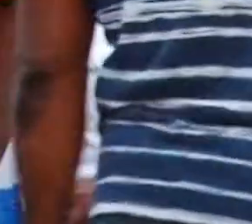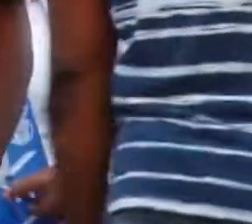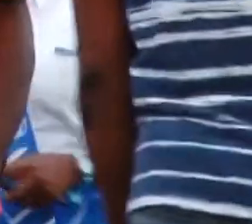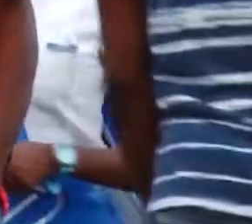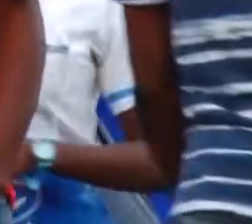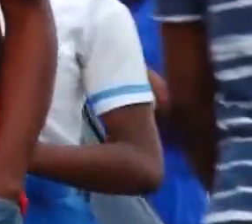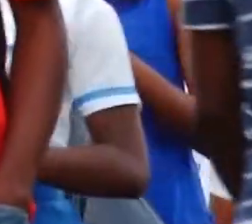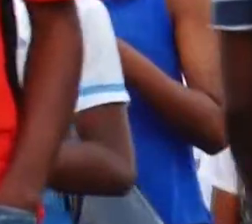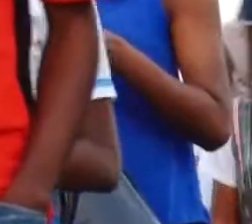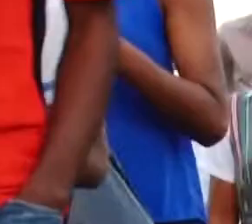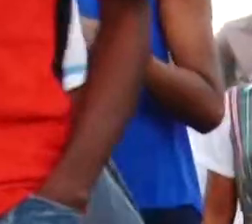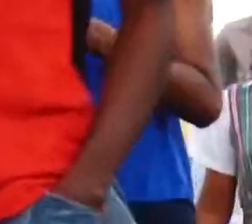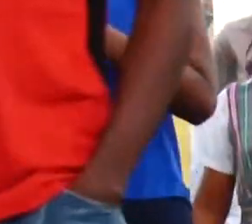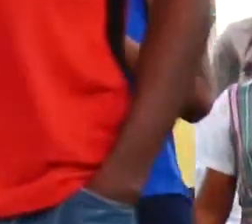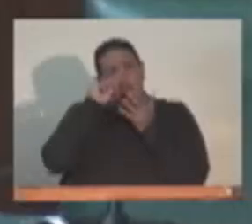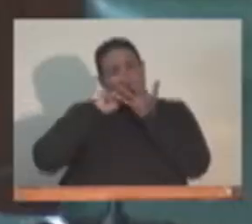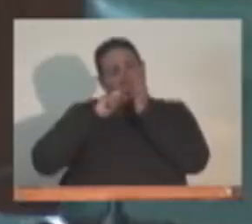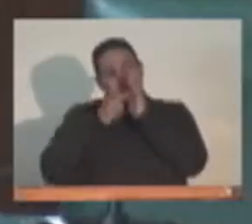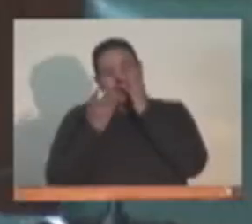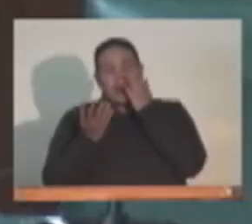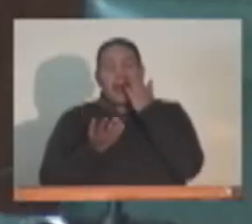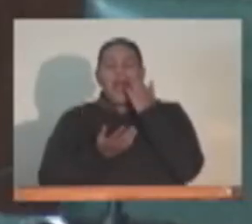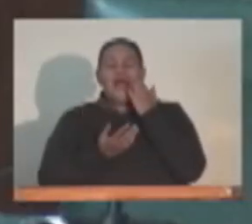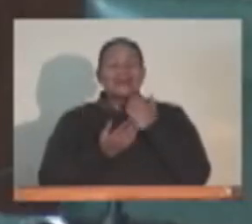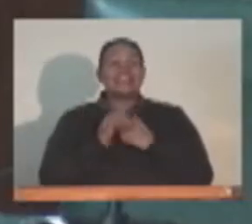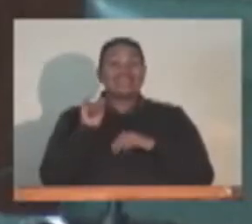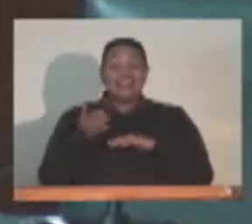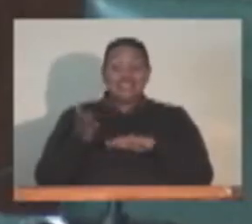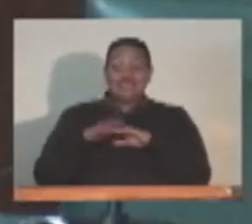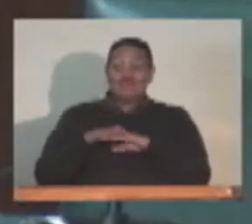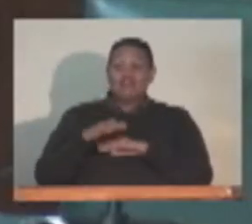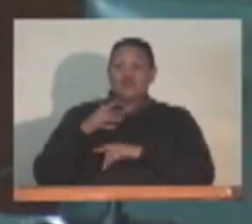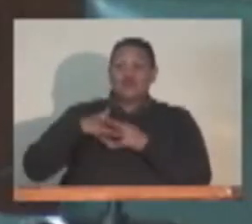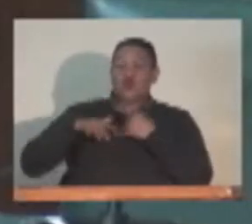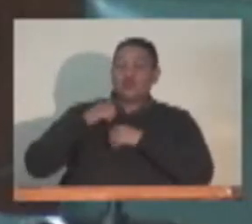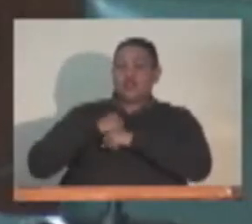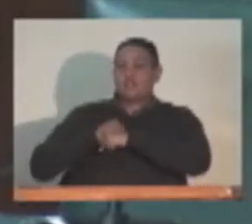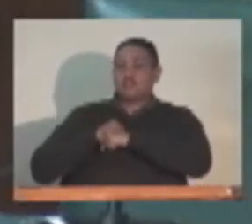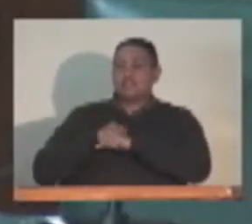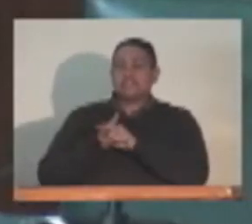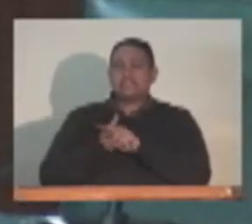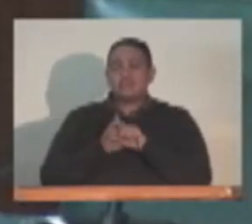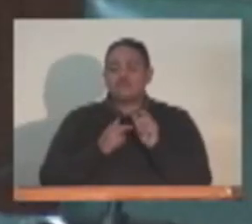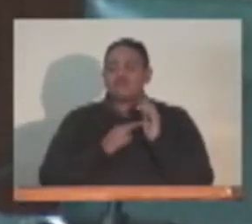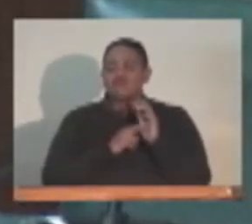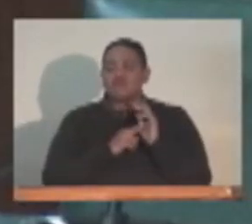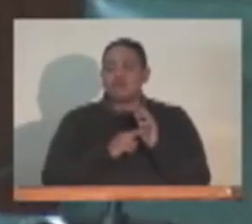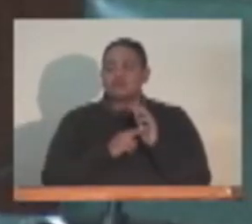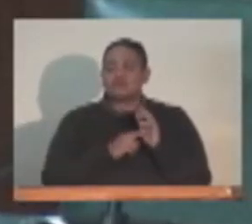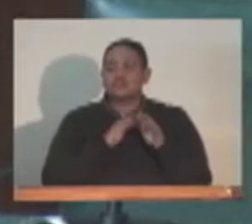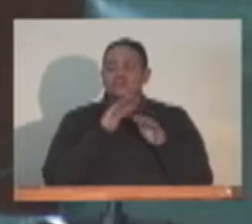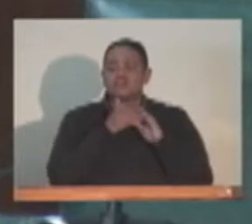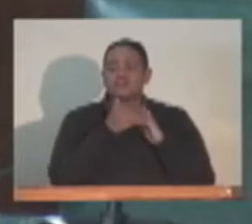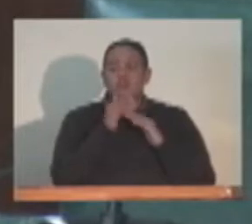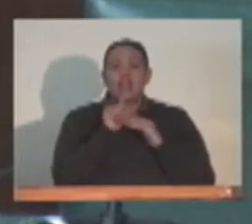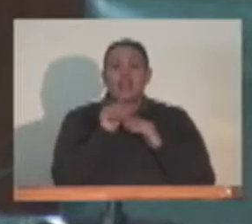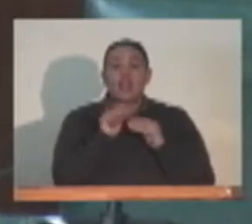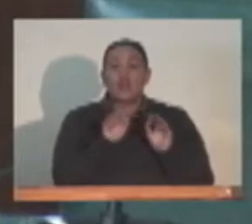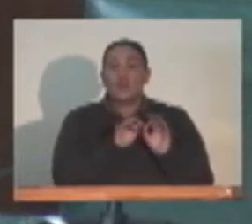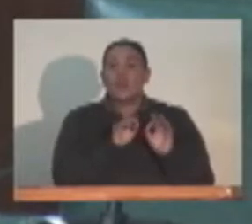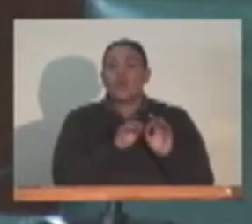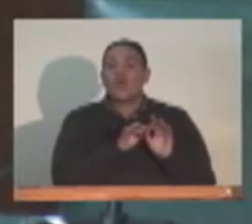its focus on job creation. That increase in social protection represents in absolute Jamaican dollar